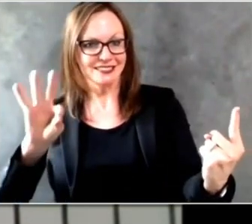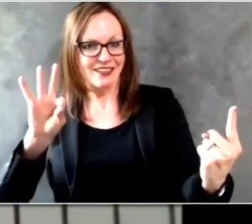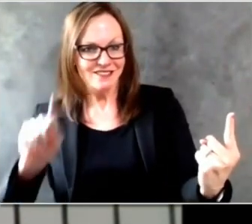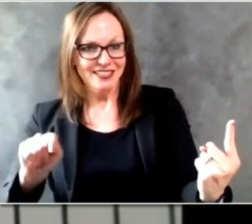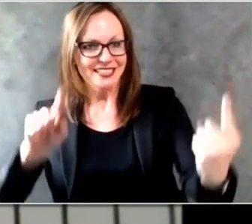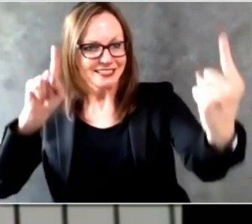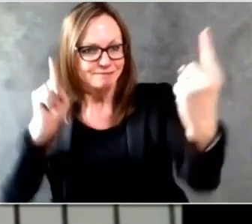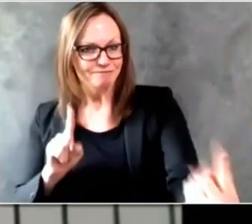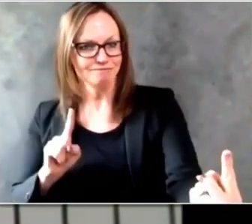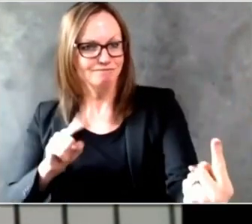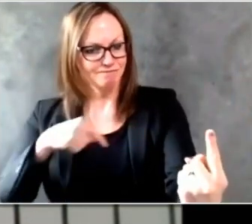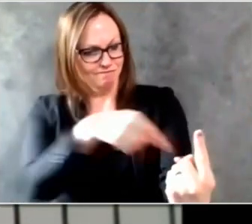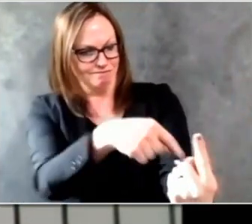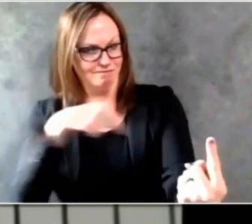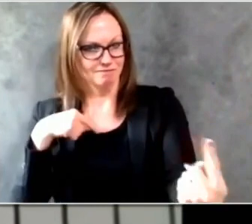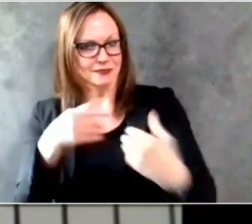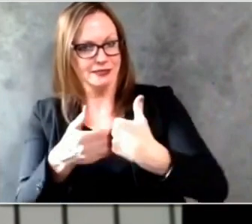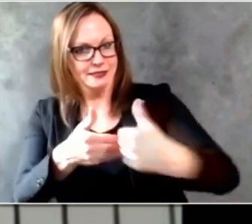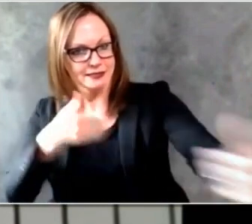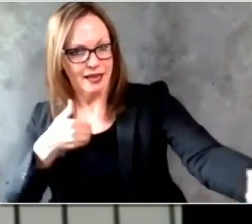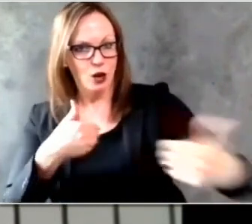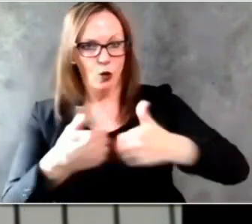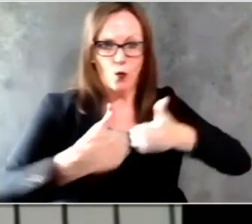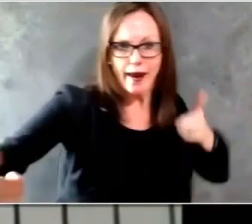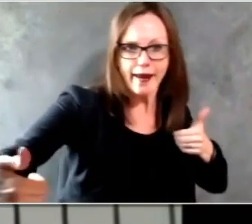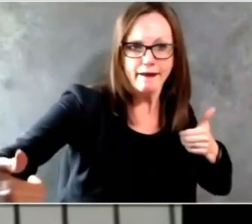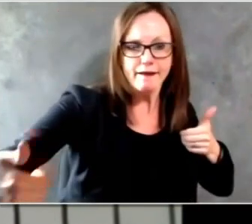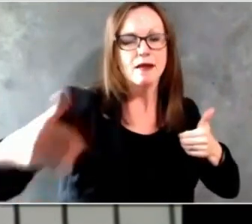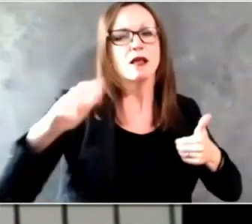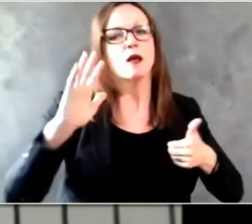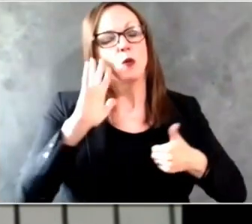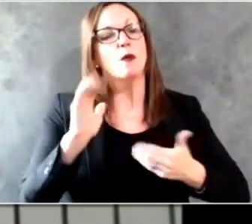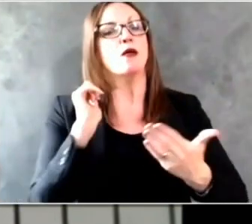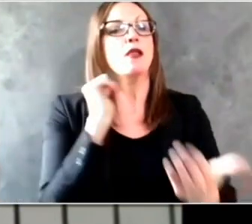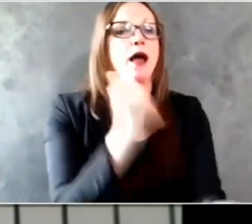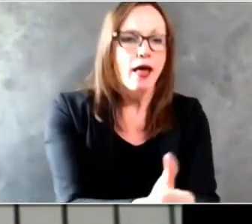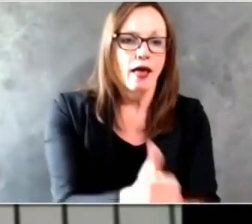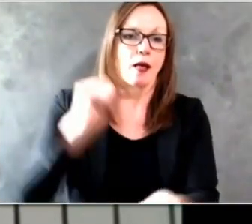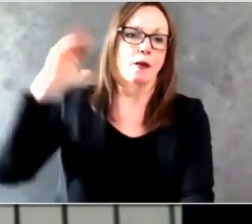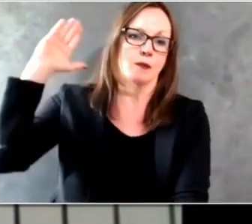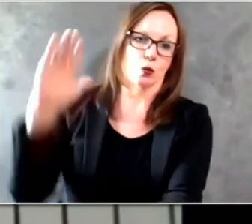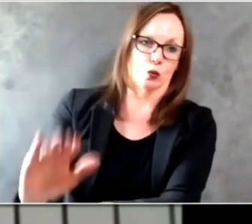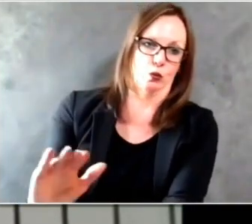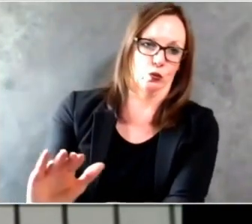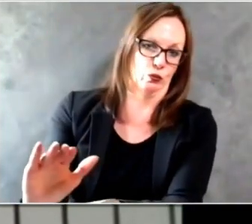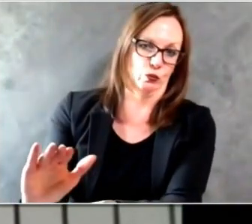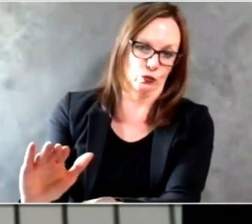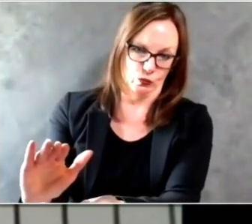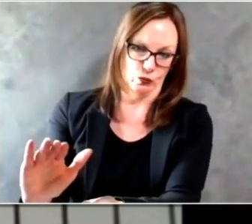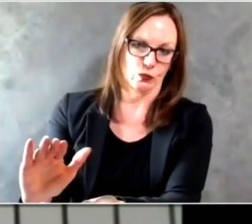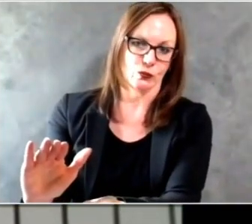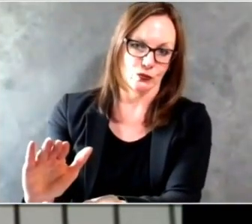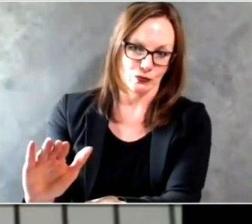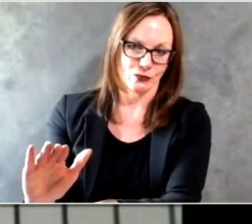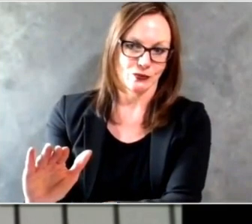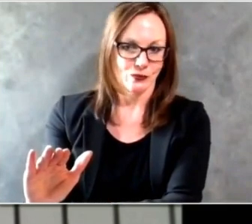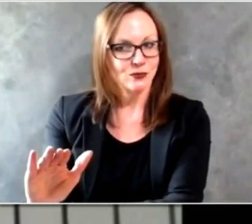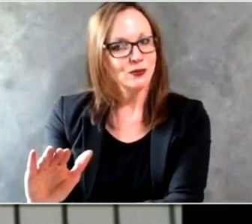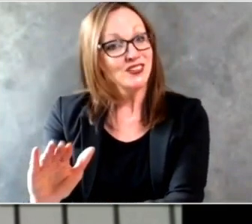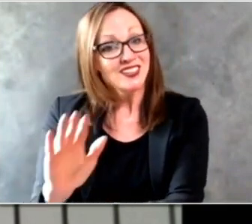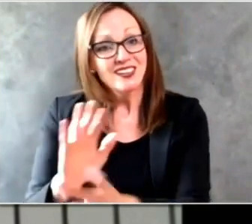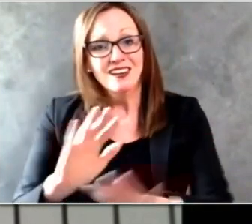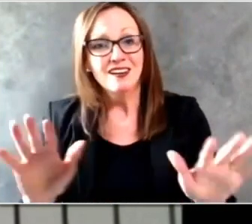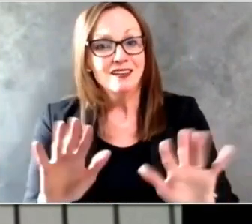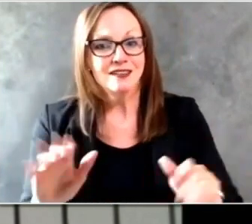I think that, we're obviously monitoring the hospital capacity as well. That is something